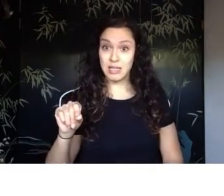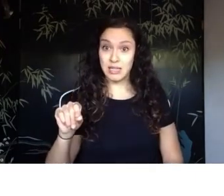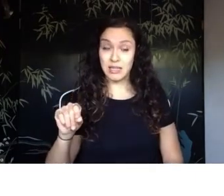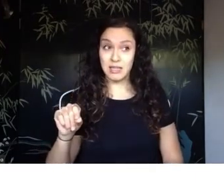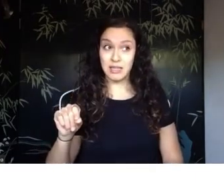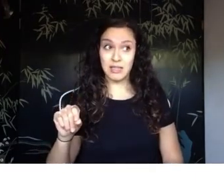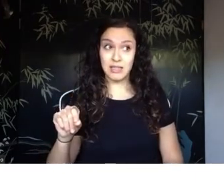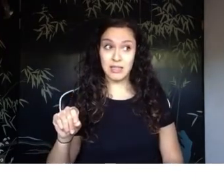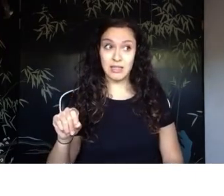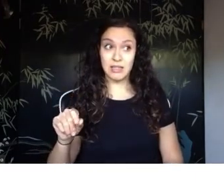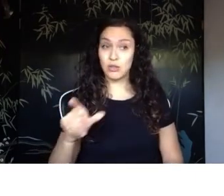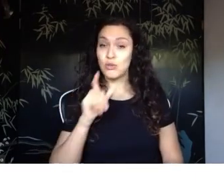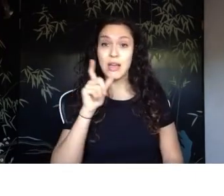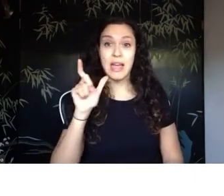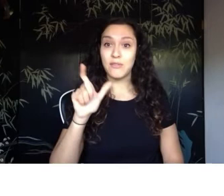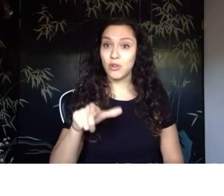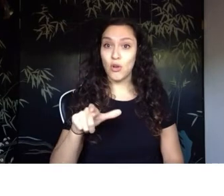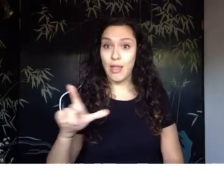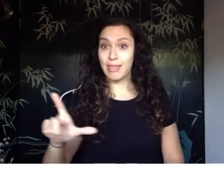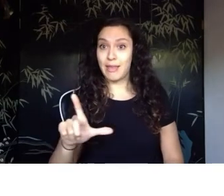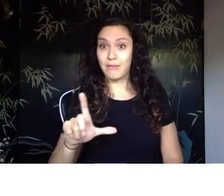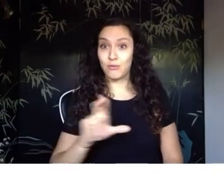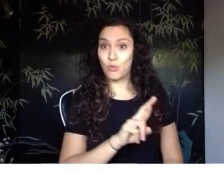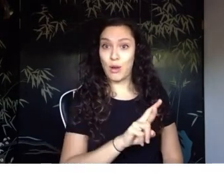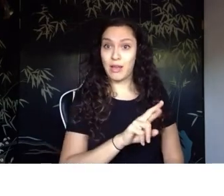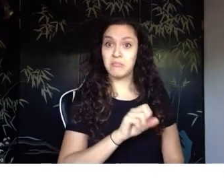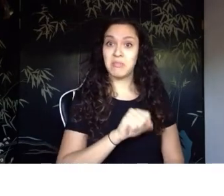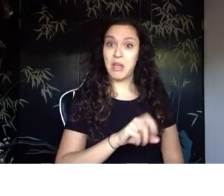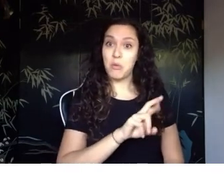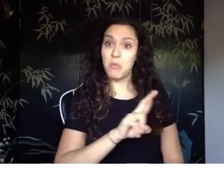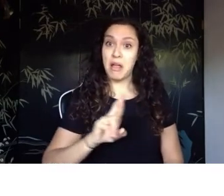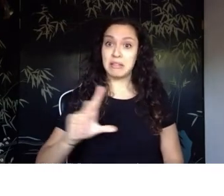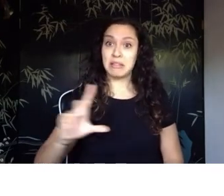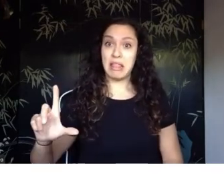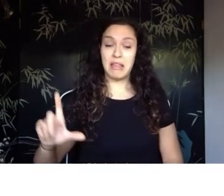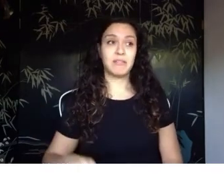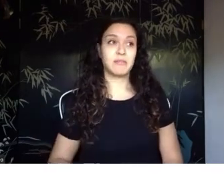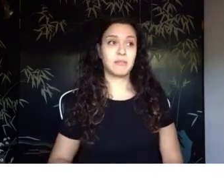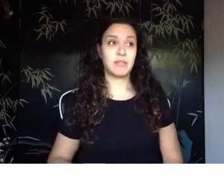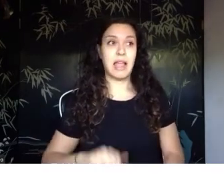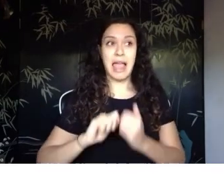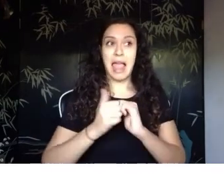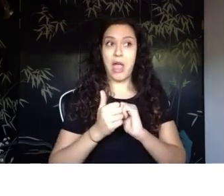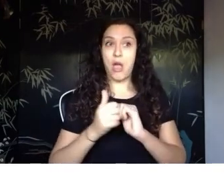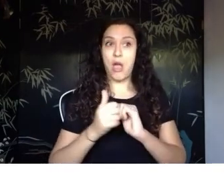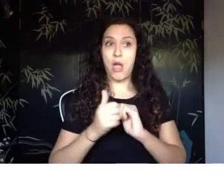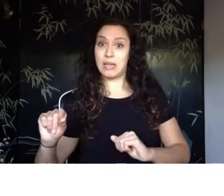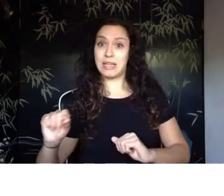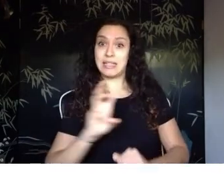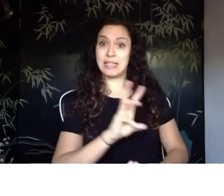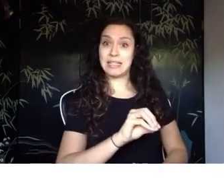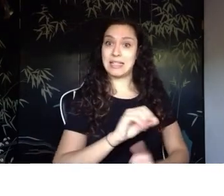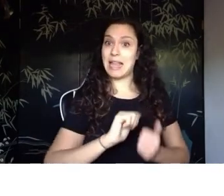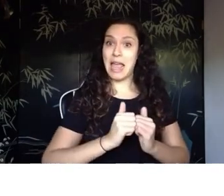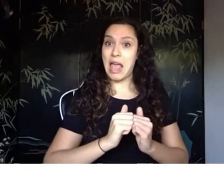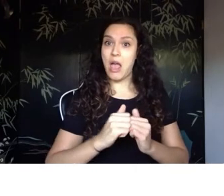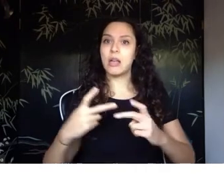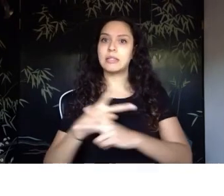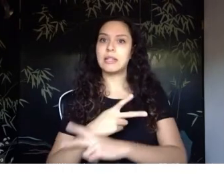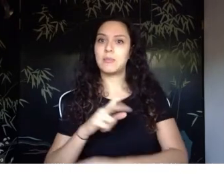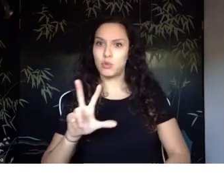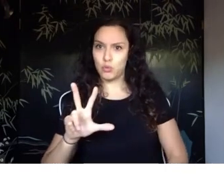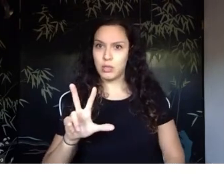60 equals x over 20. Instead of going left to right, you can go right to left. Look, how do you get from